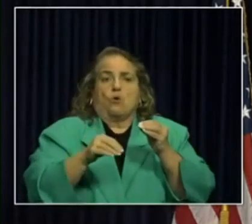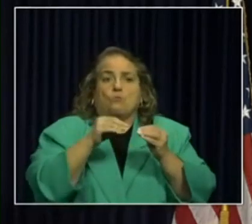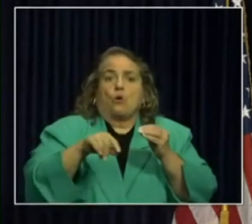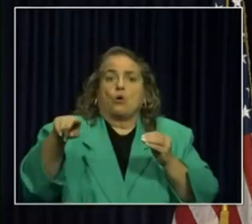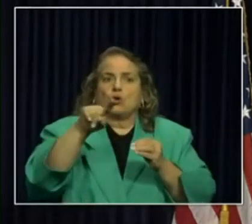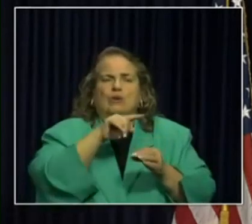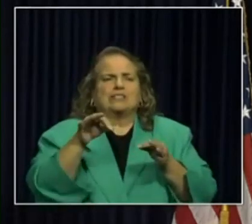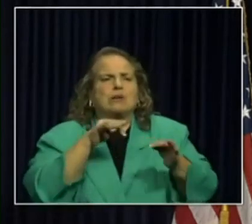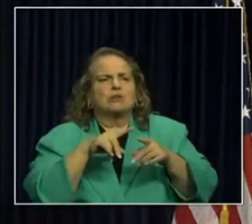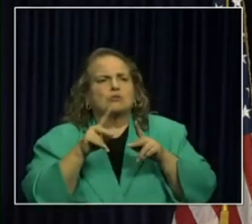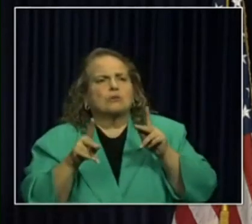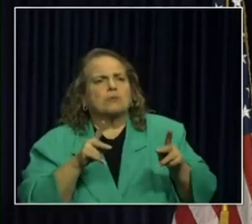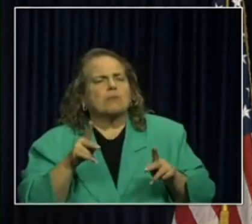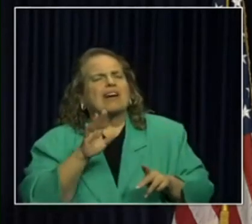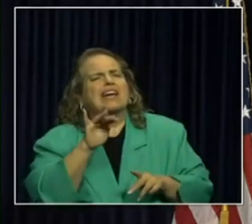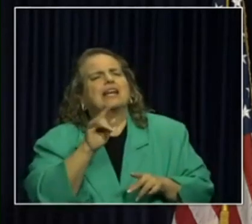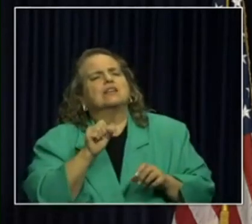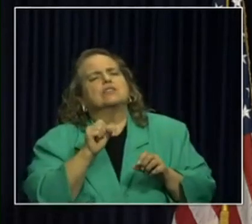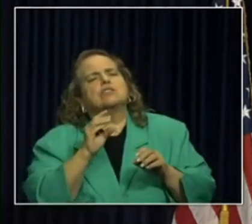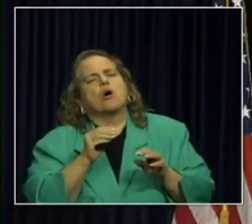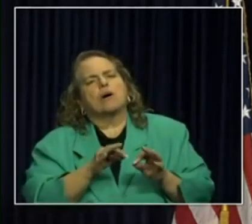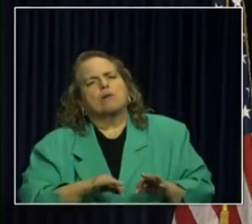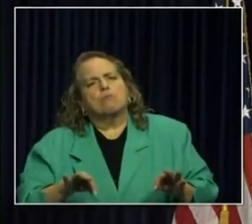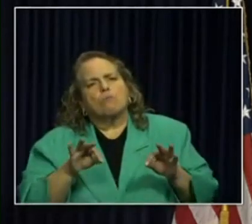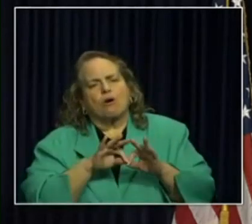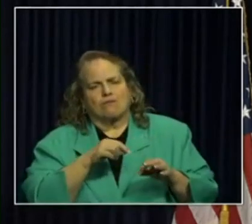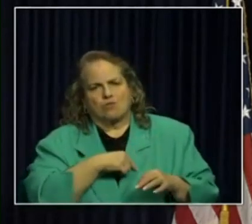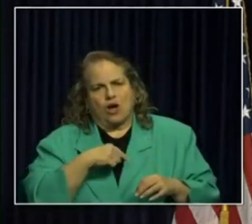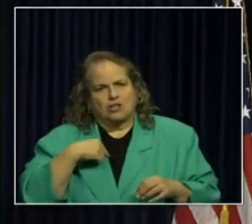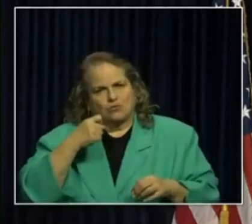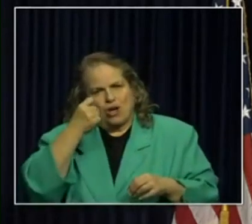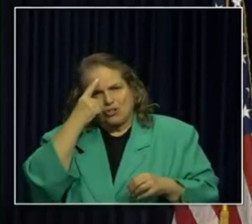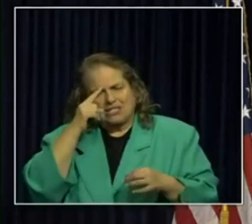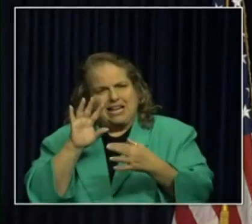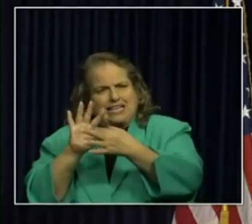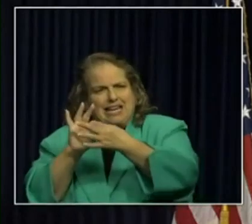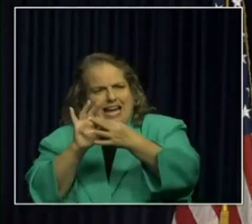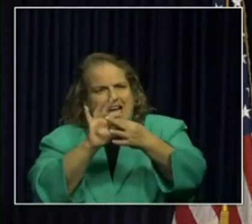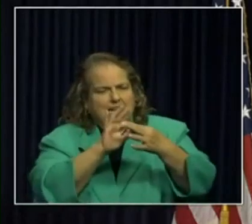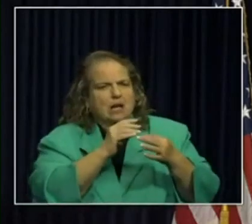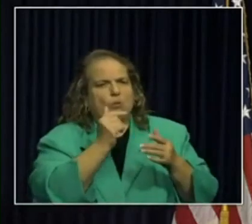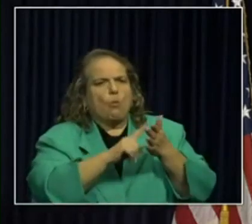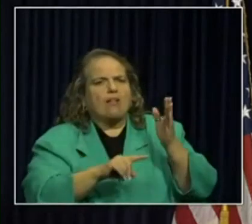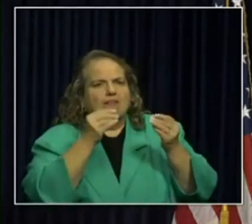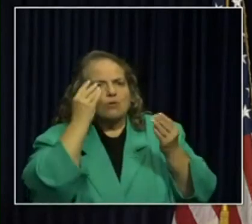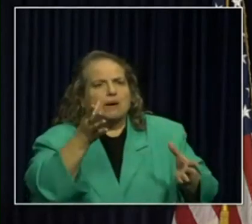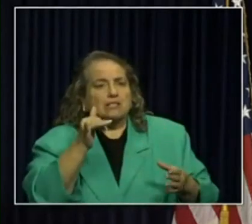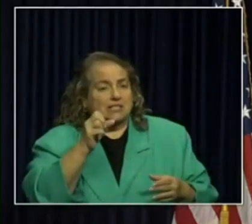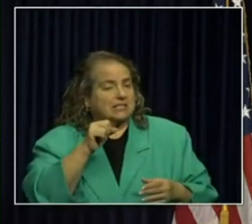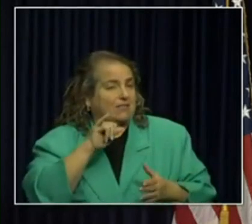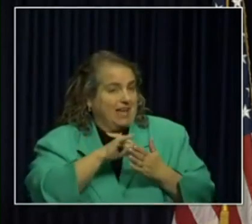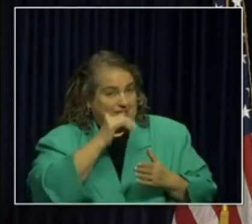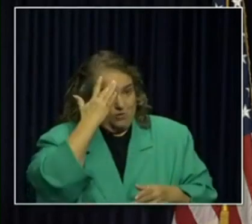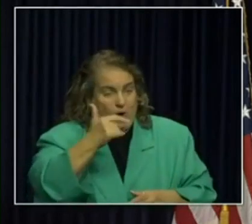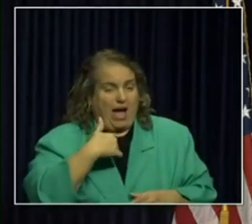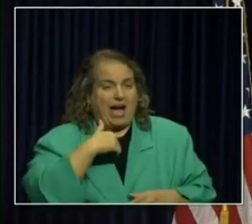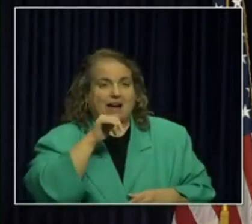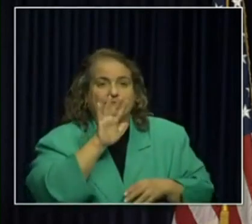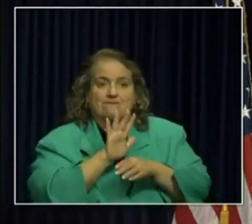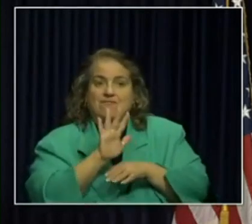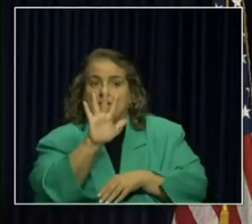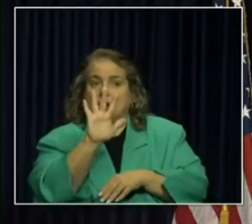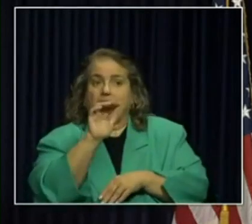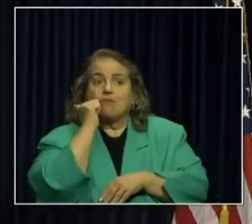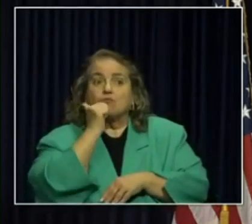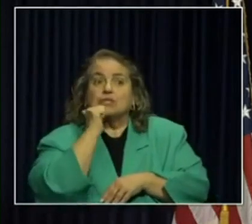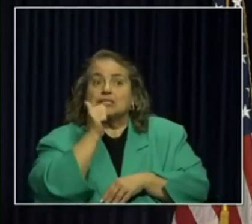people. It is so important to be connected right now. It's one of the reasons we do this at 5 o'clock every day. It is not just